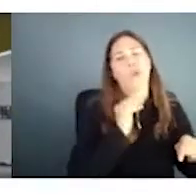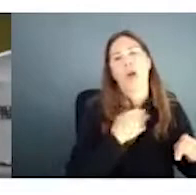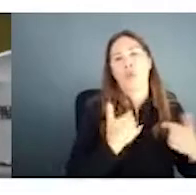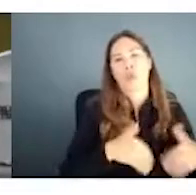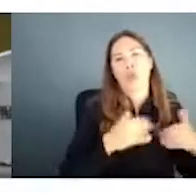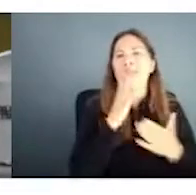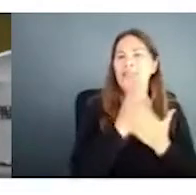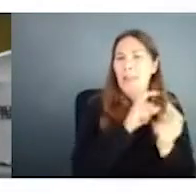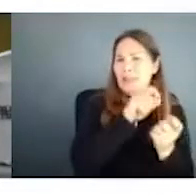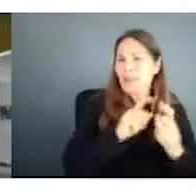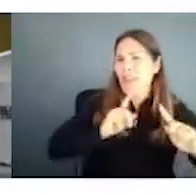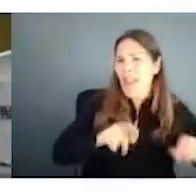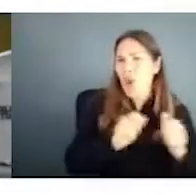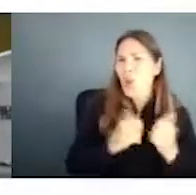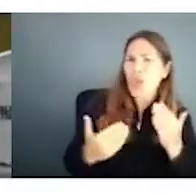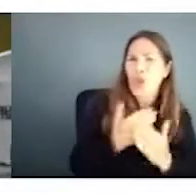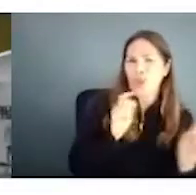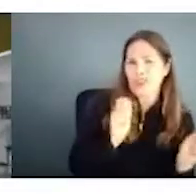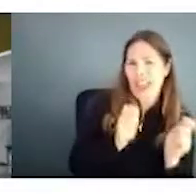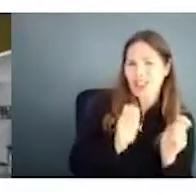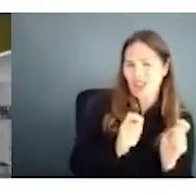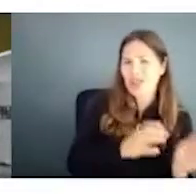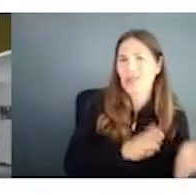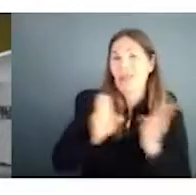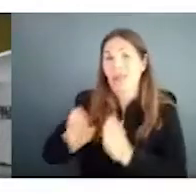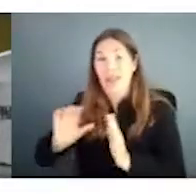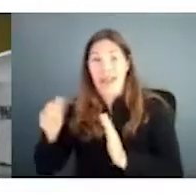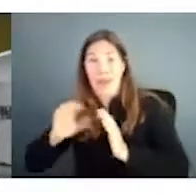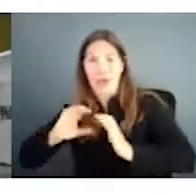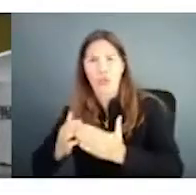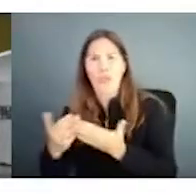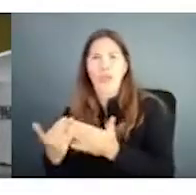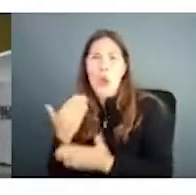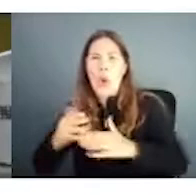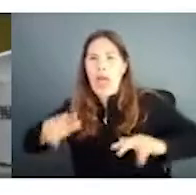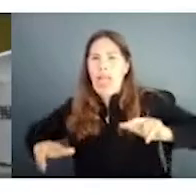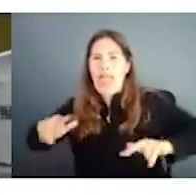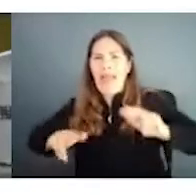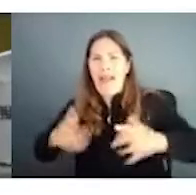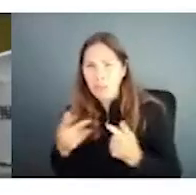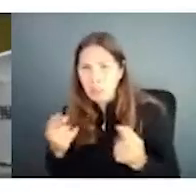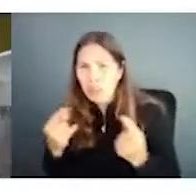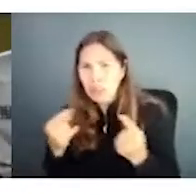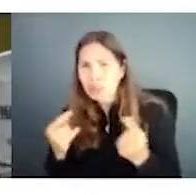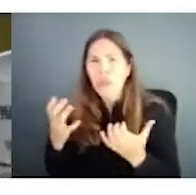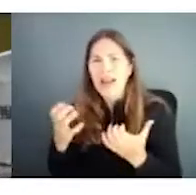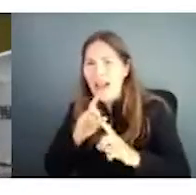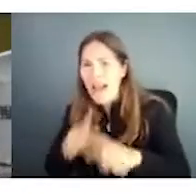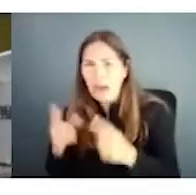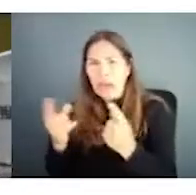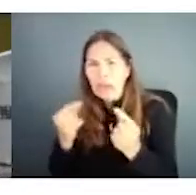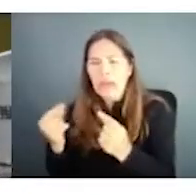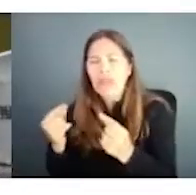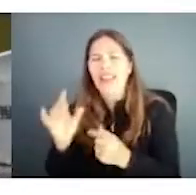specific answers on new changes, and then those that are pretty new and are looking for some answers